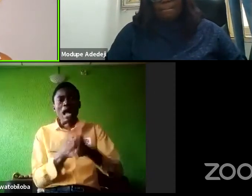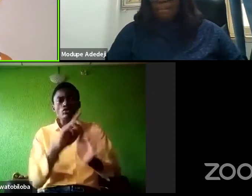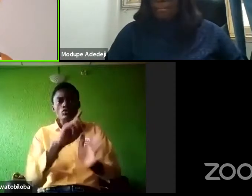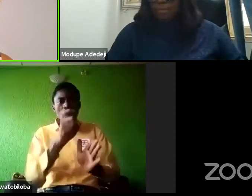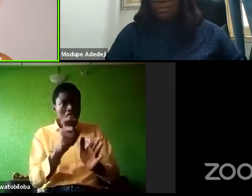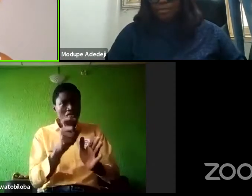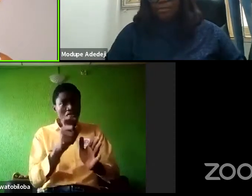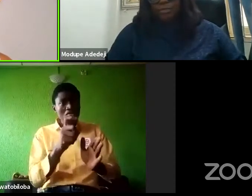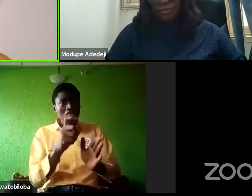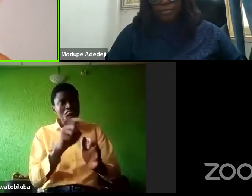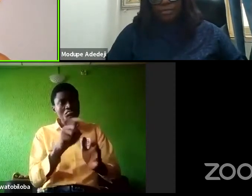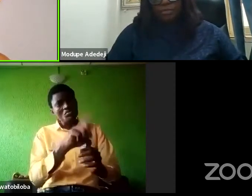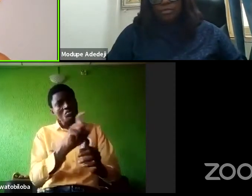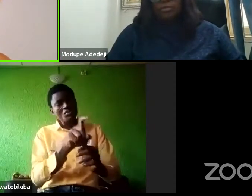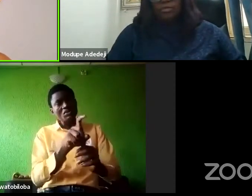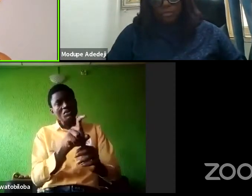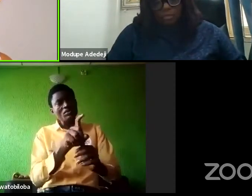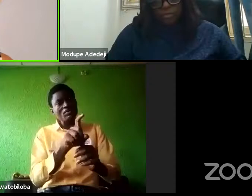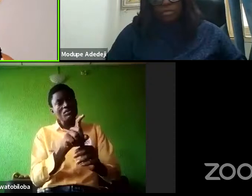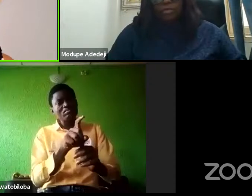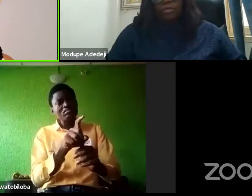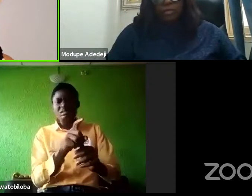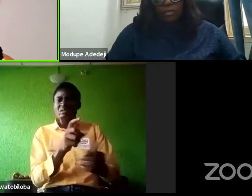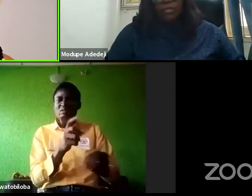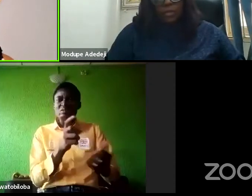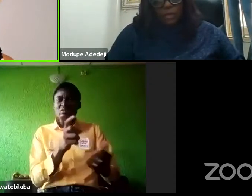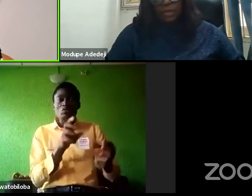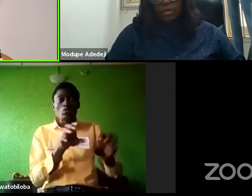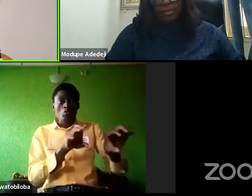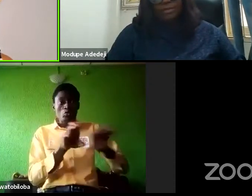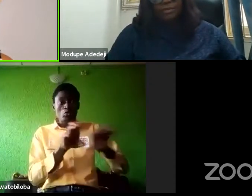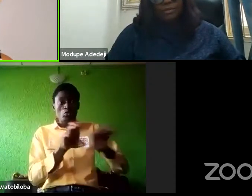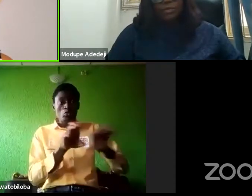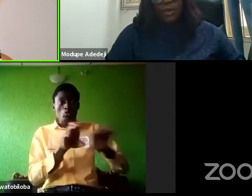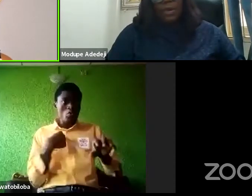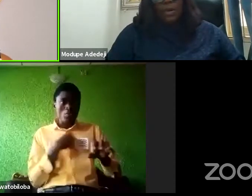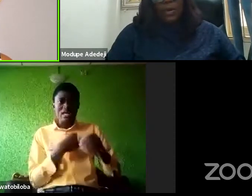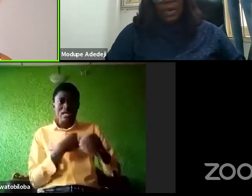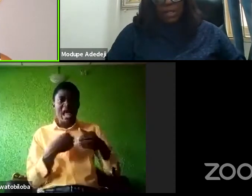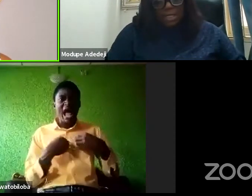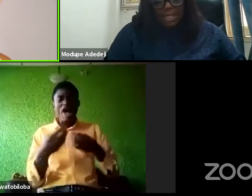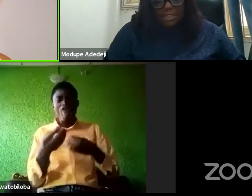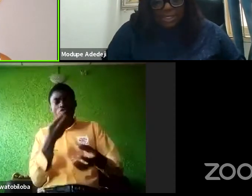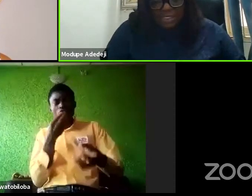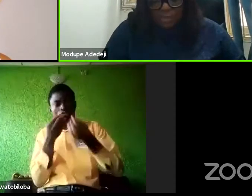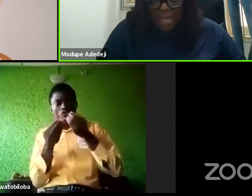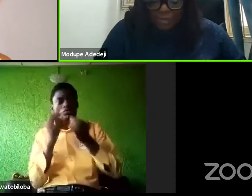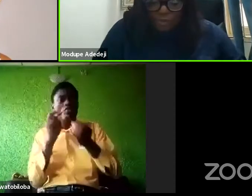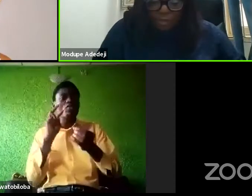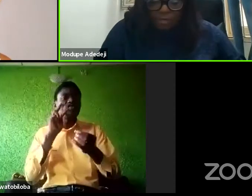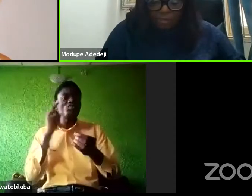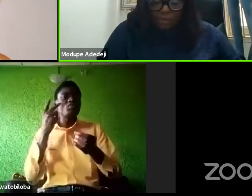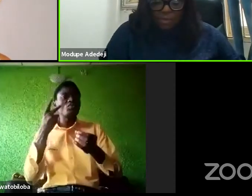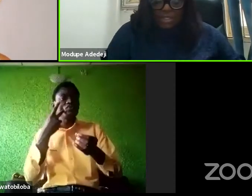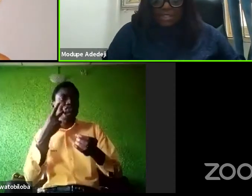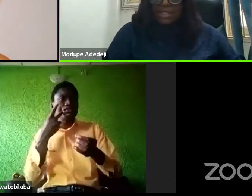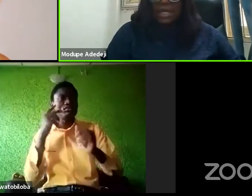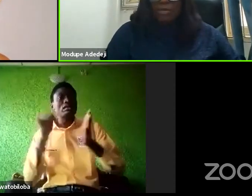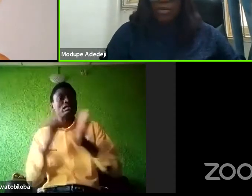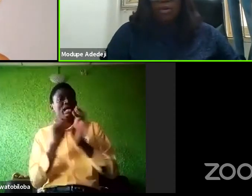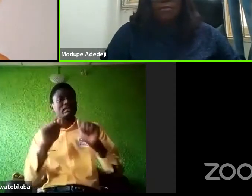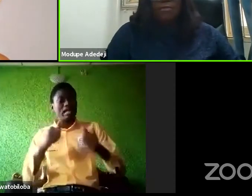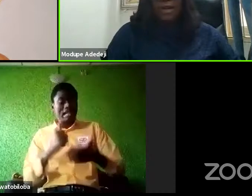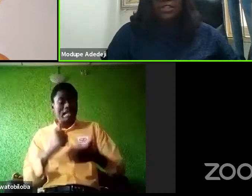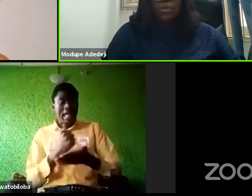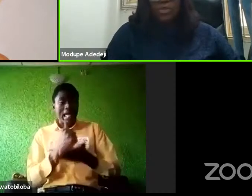food, vegetables and all those things that could help produce estrogen? Yes, yes. We have some substances